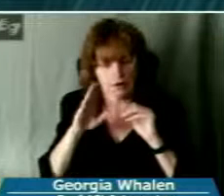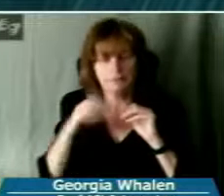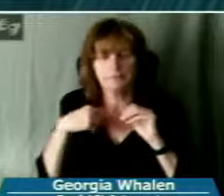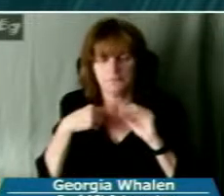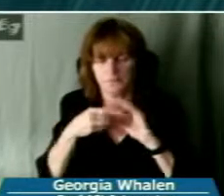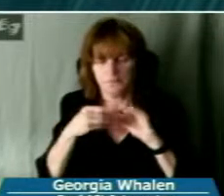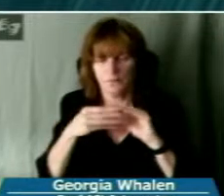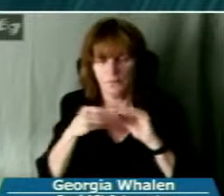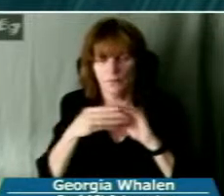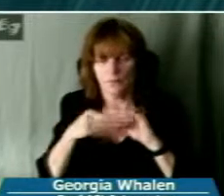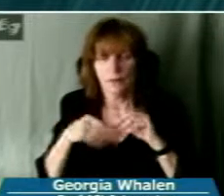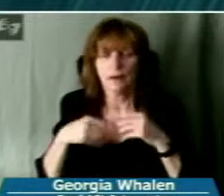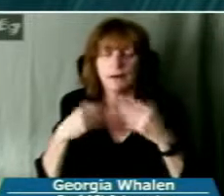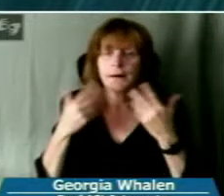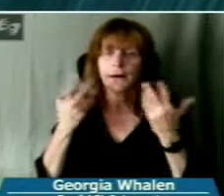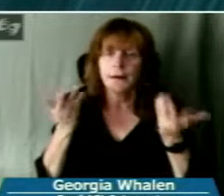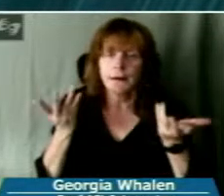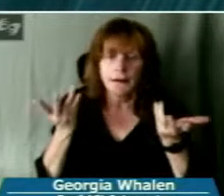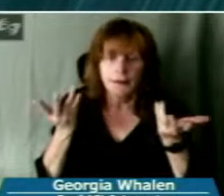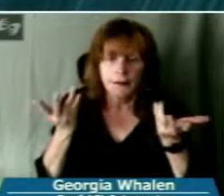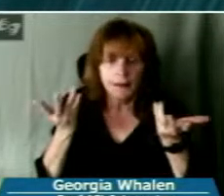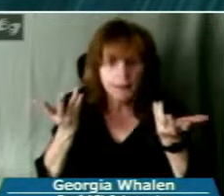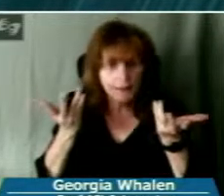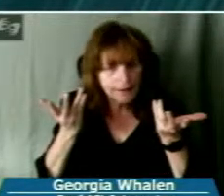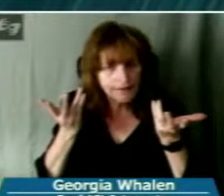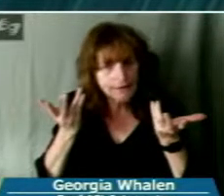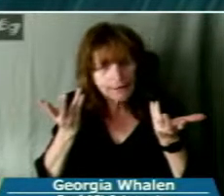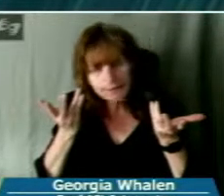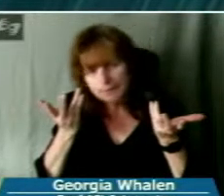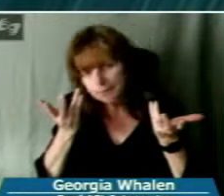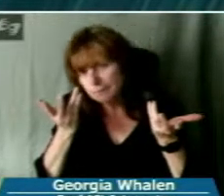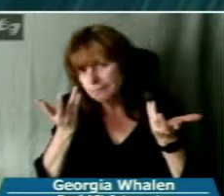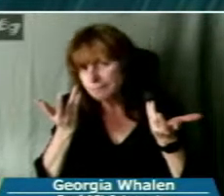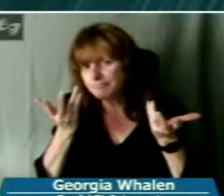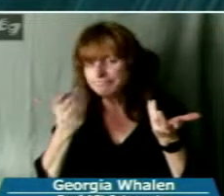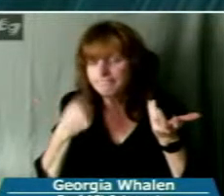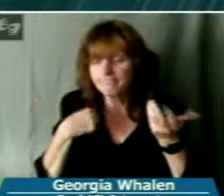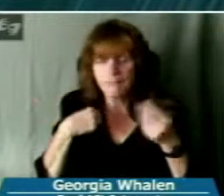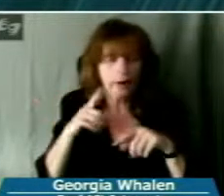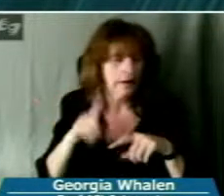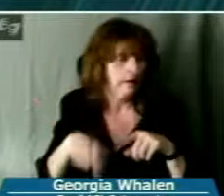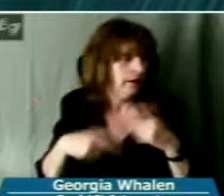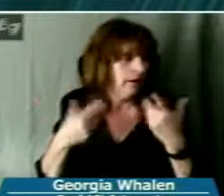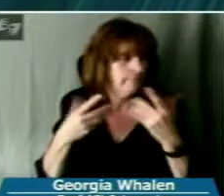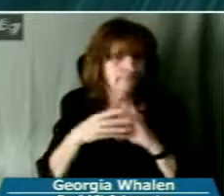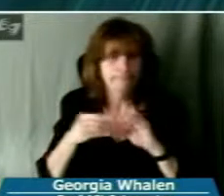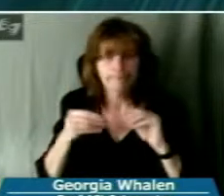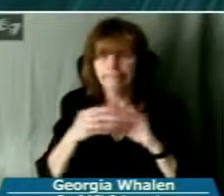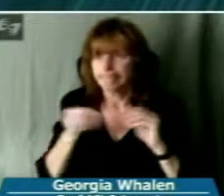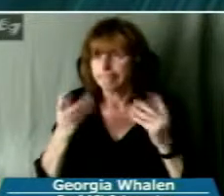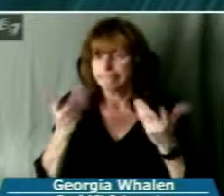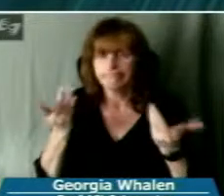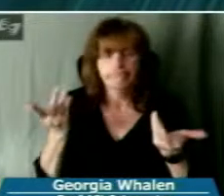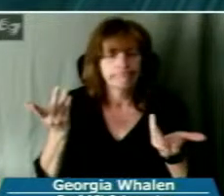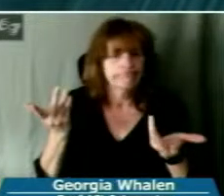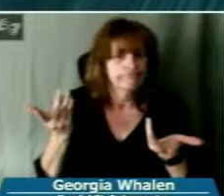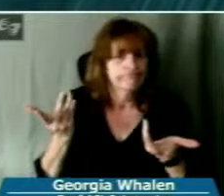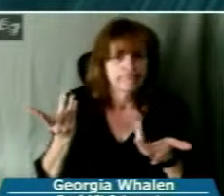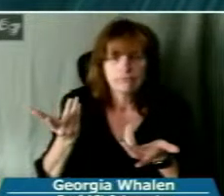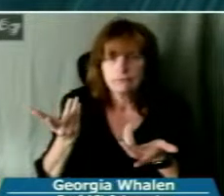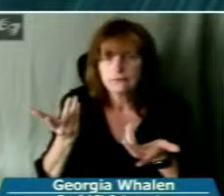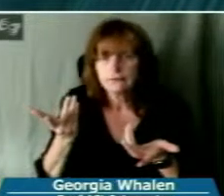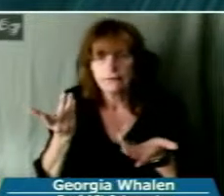I don't have an answer to that question. I really wouldn't want to try to represent what the management